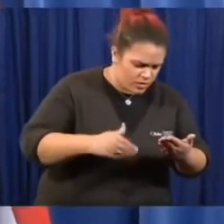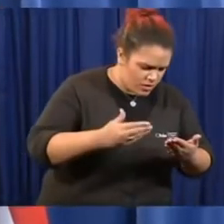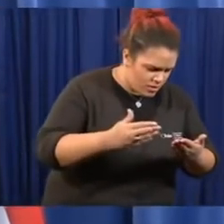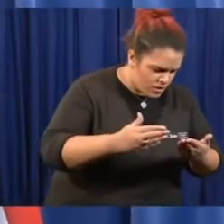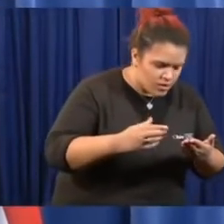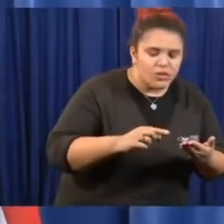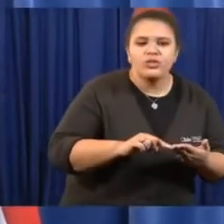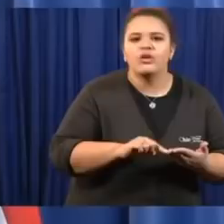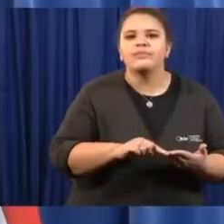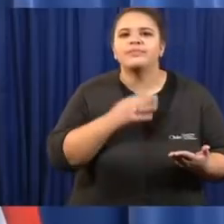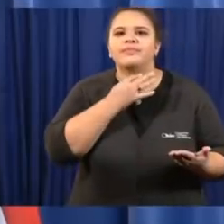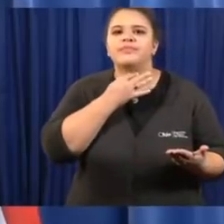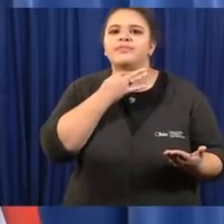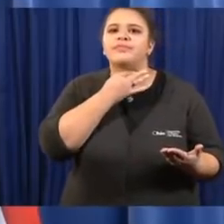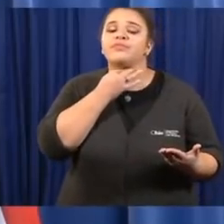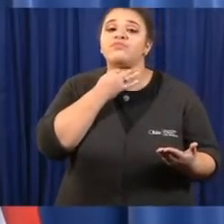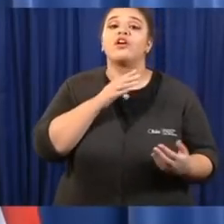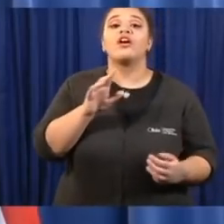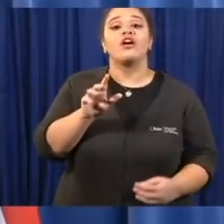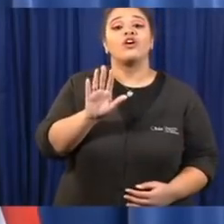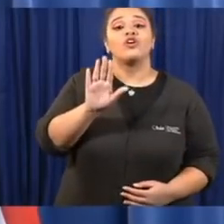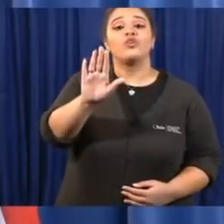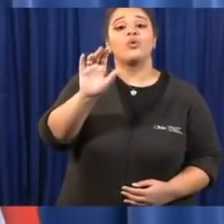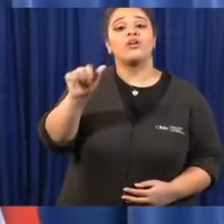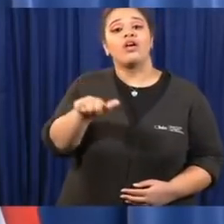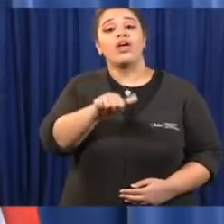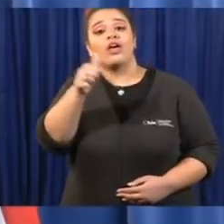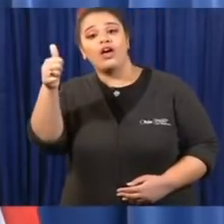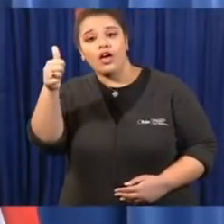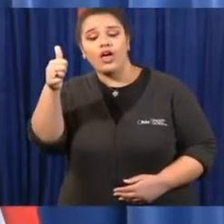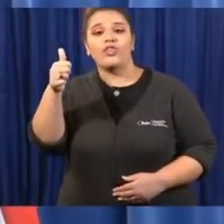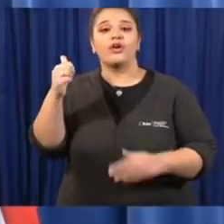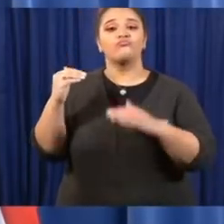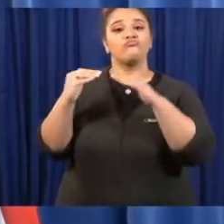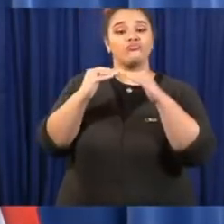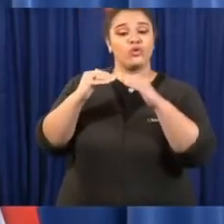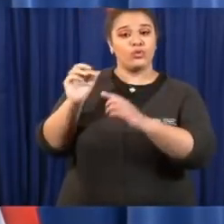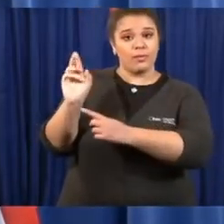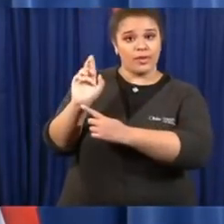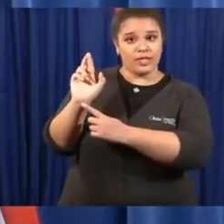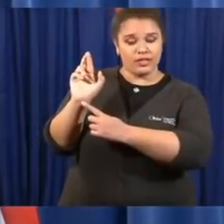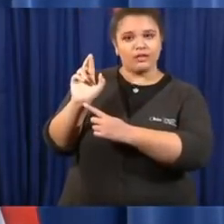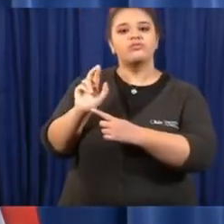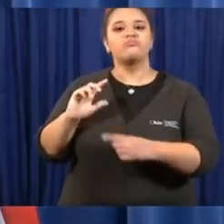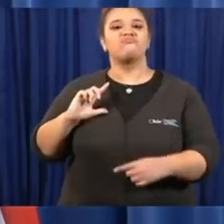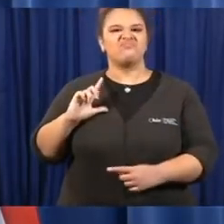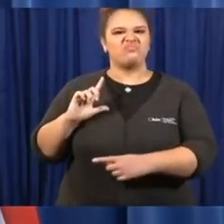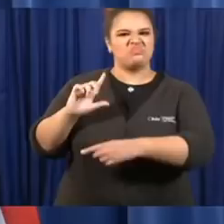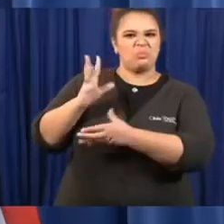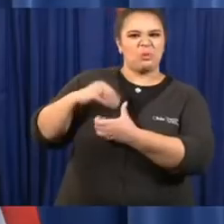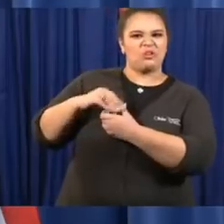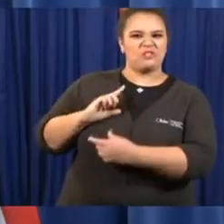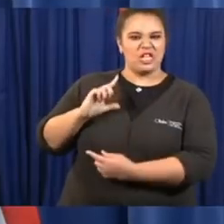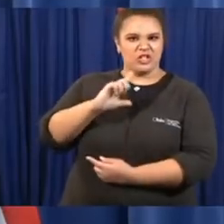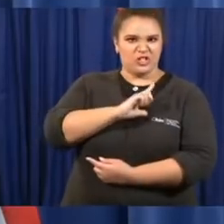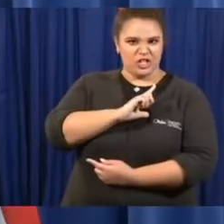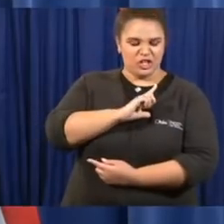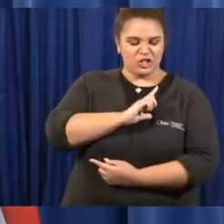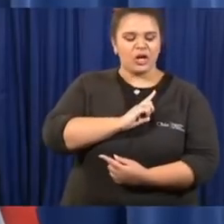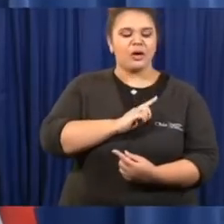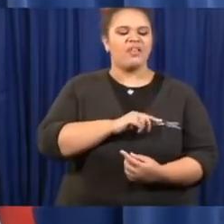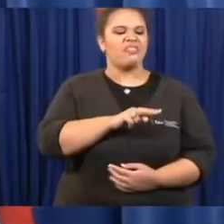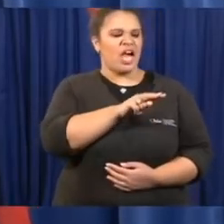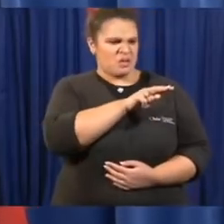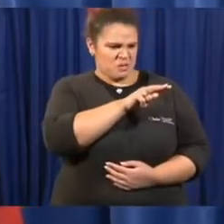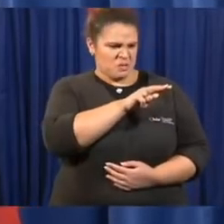How do you feel about fellow Republicans in the legislature casting doubt on health department members and